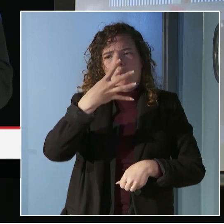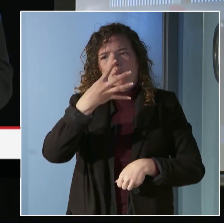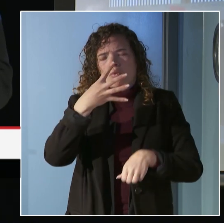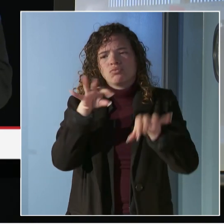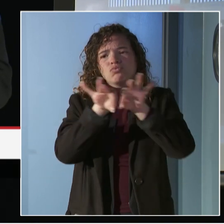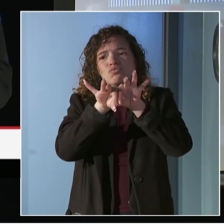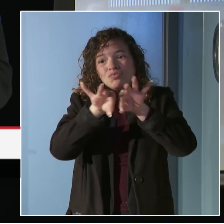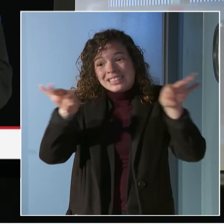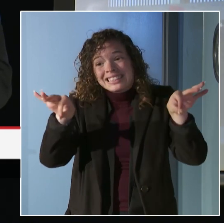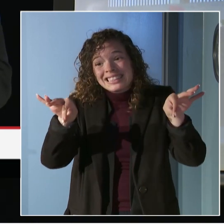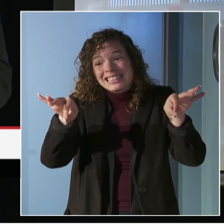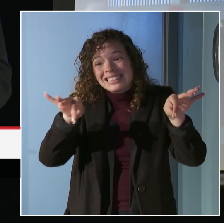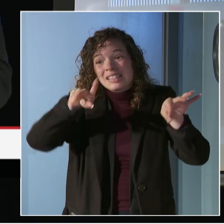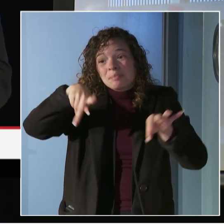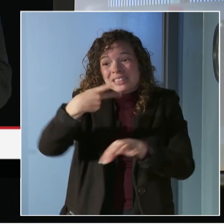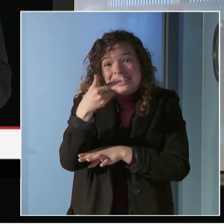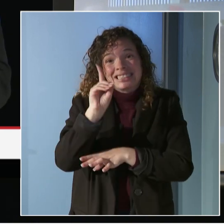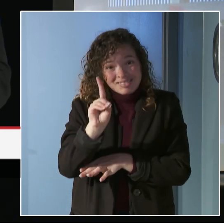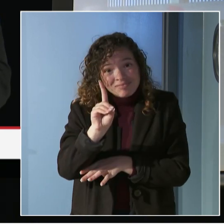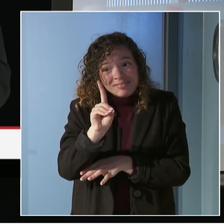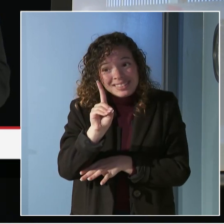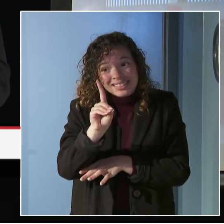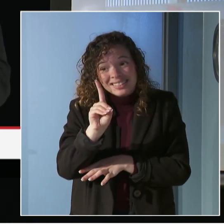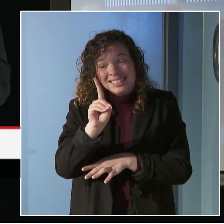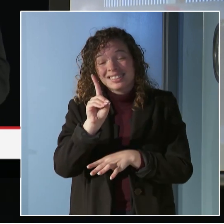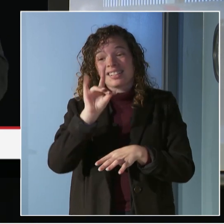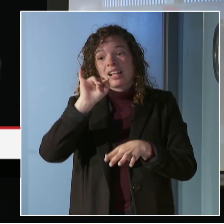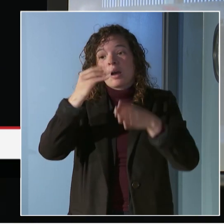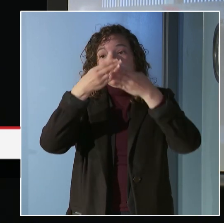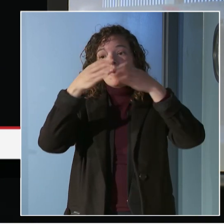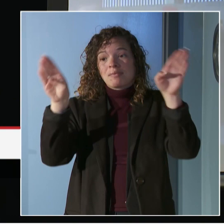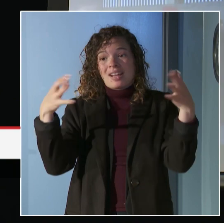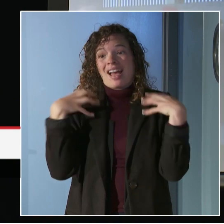from Morgan State University in public health.